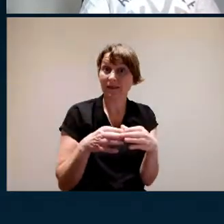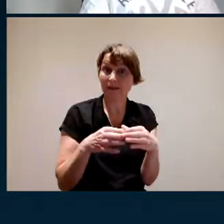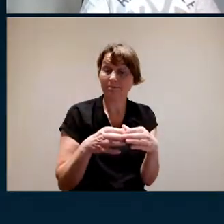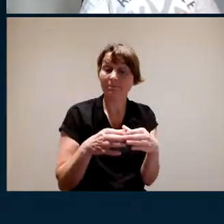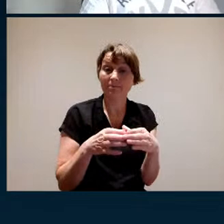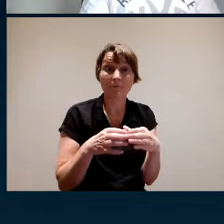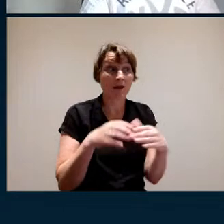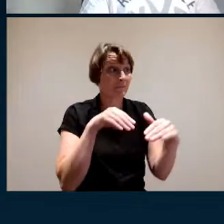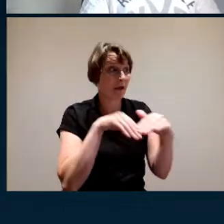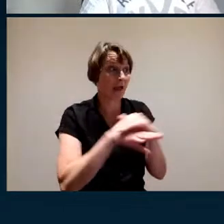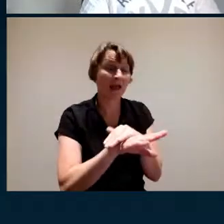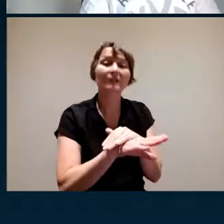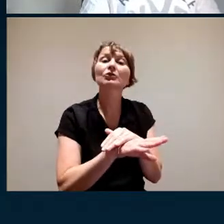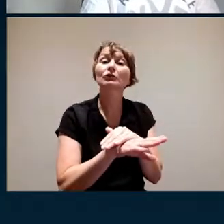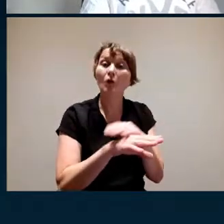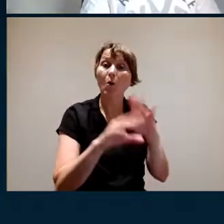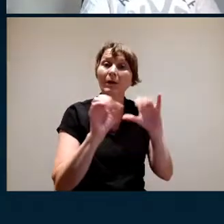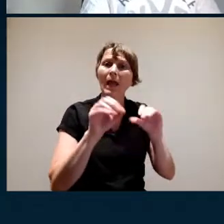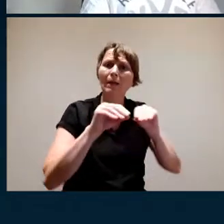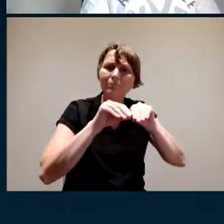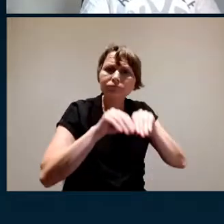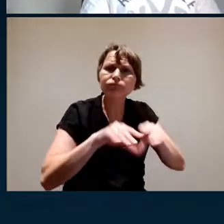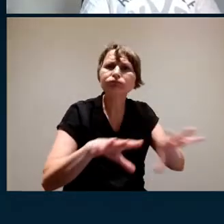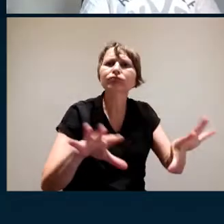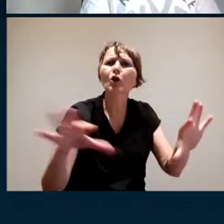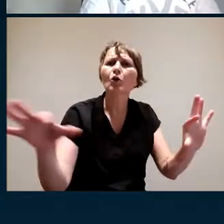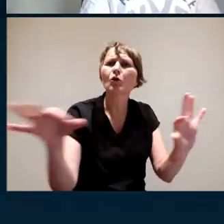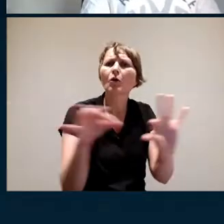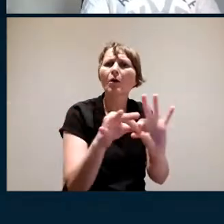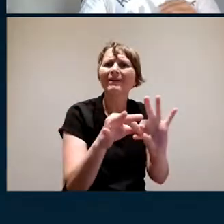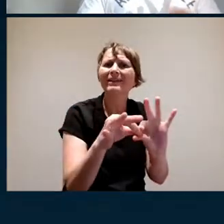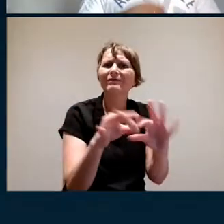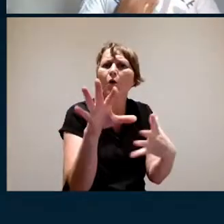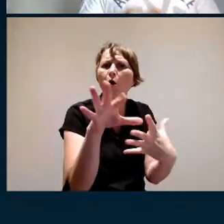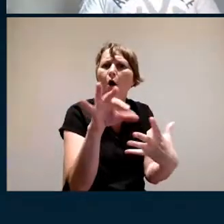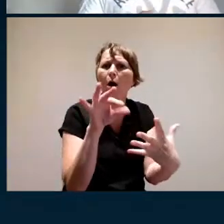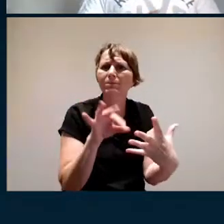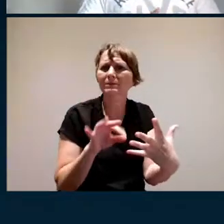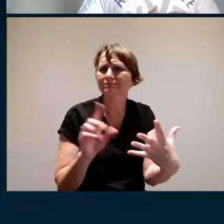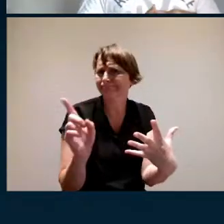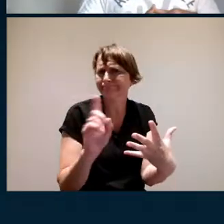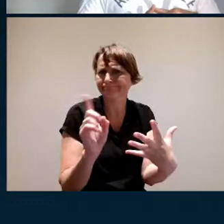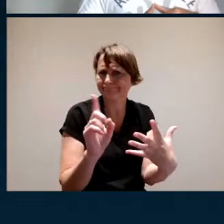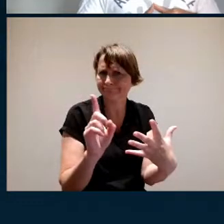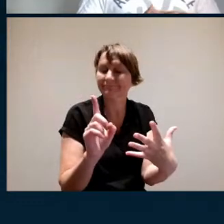specific connectivity options, but they go to a higher